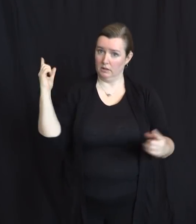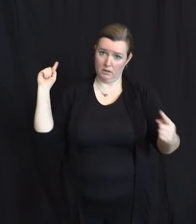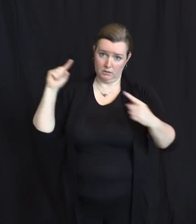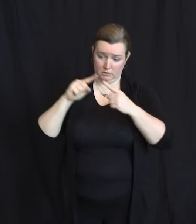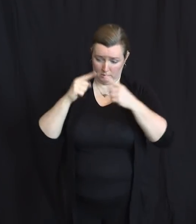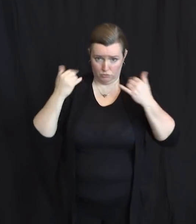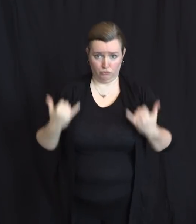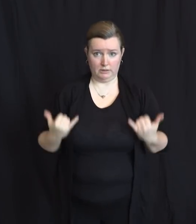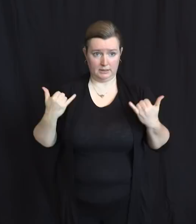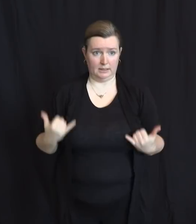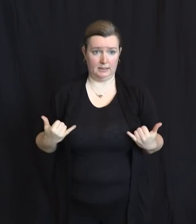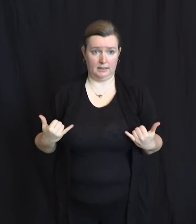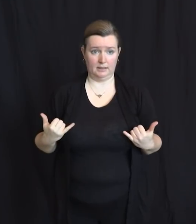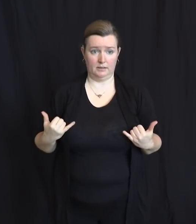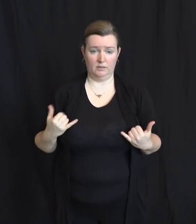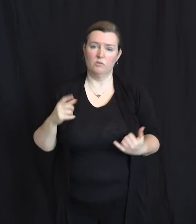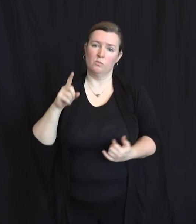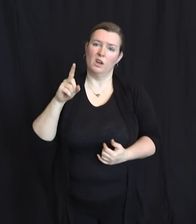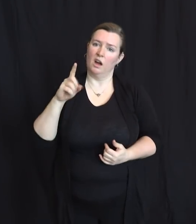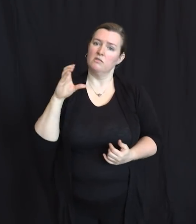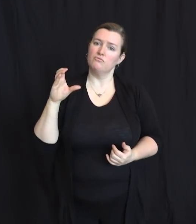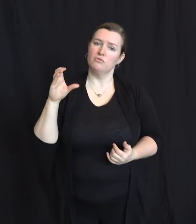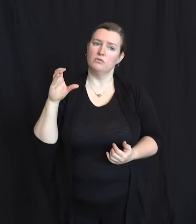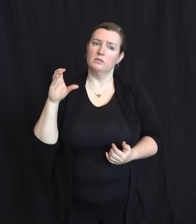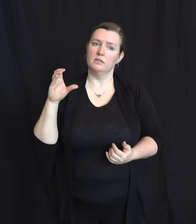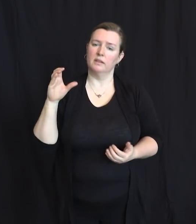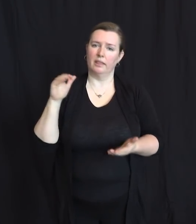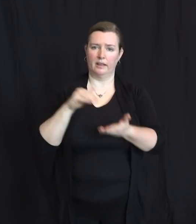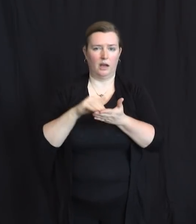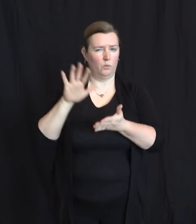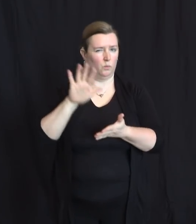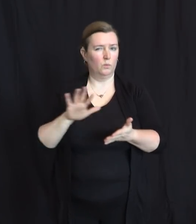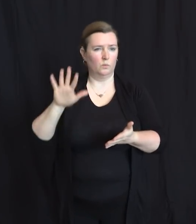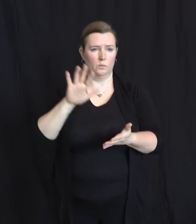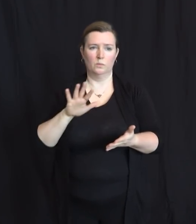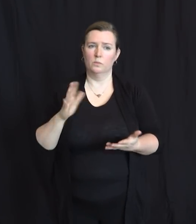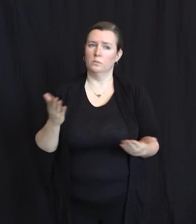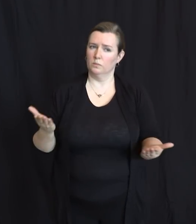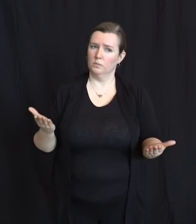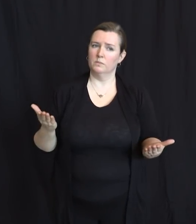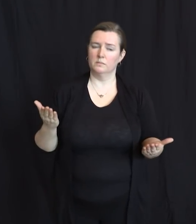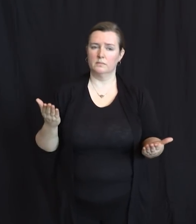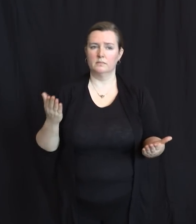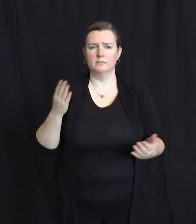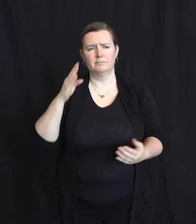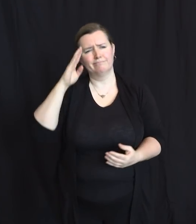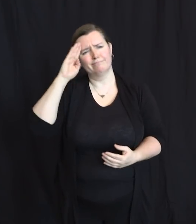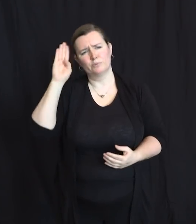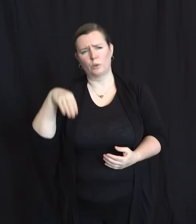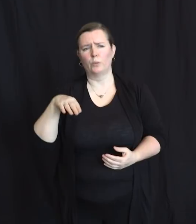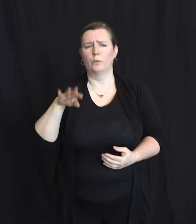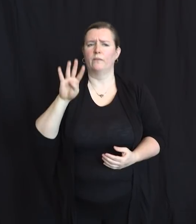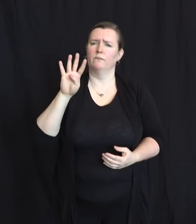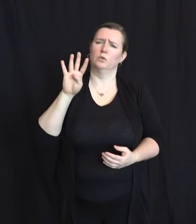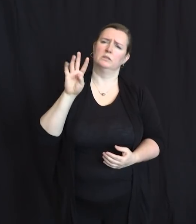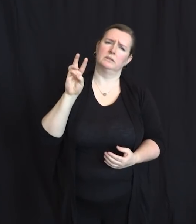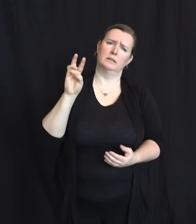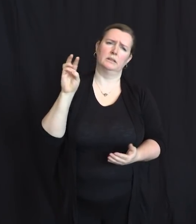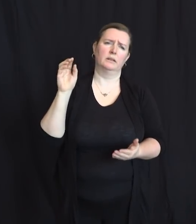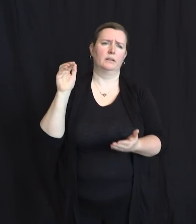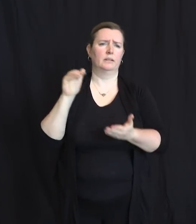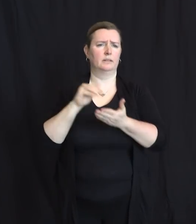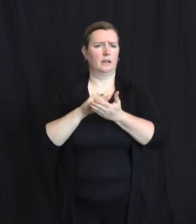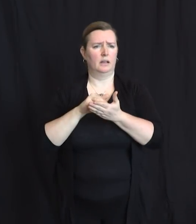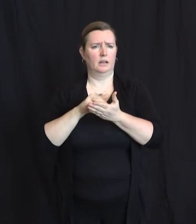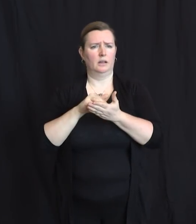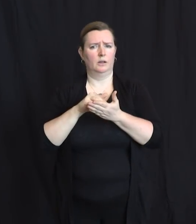reported from then until today, roughly, we know 46,000 of these individuals have now